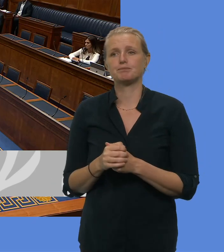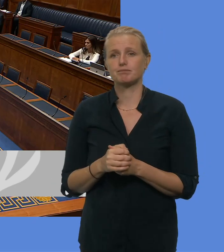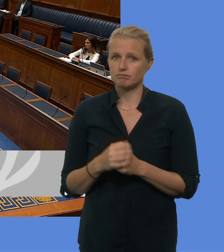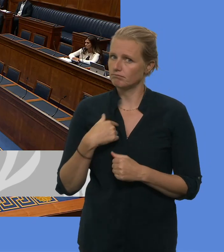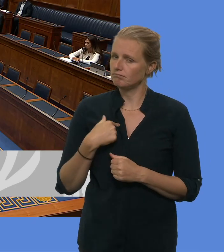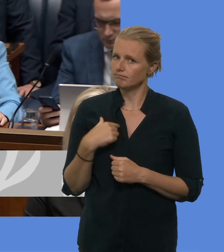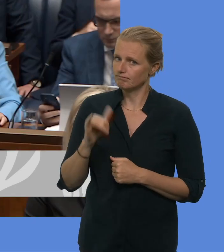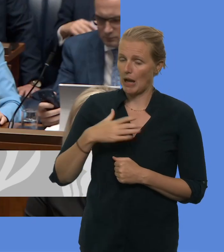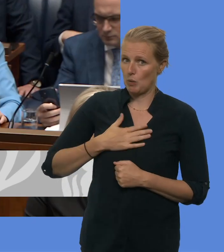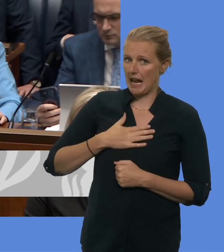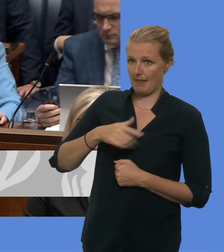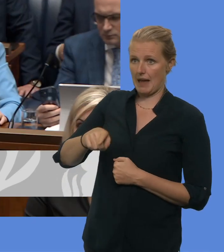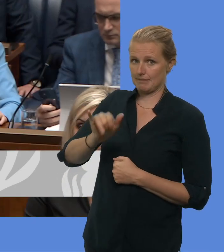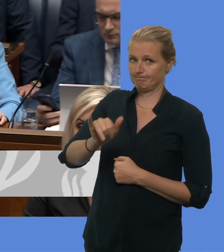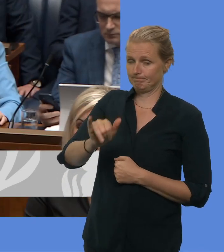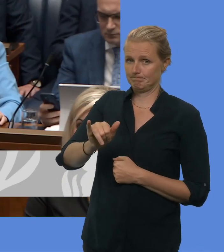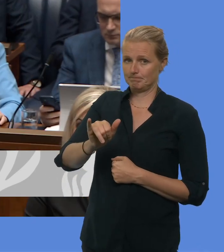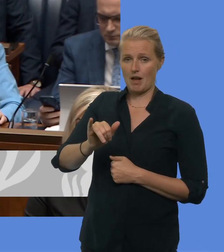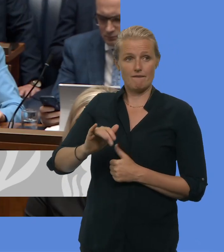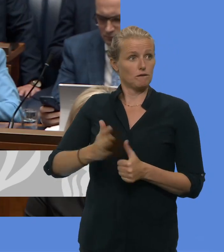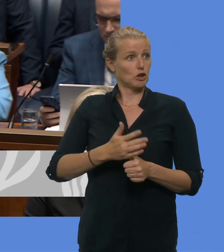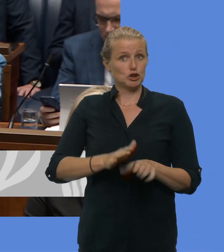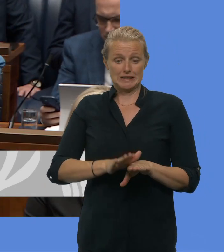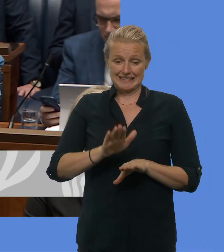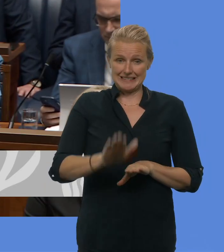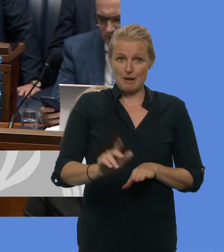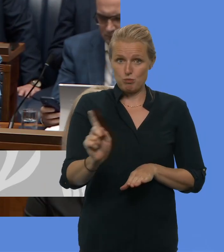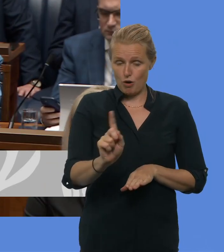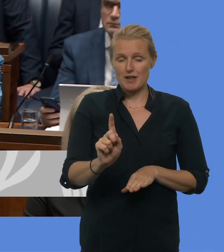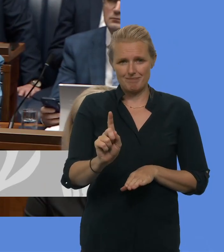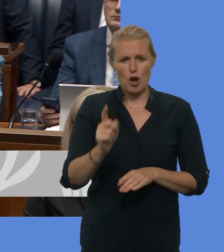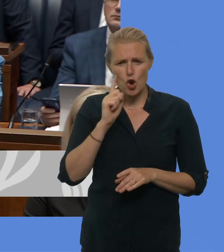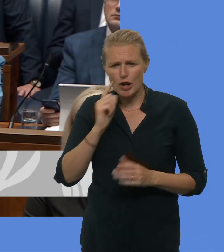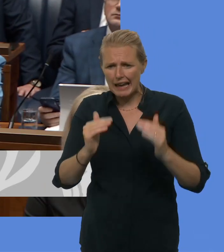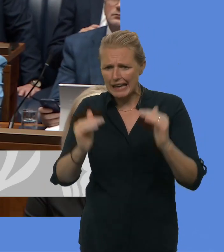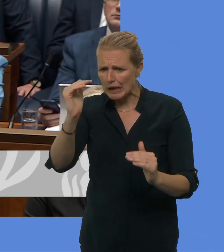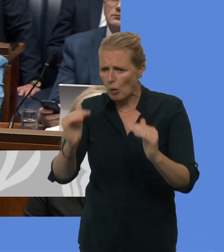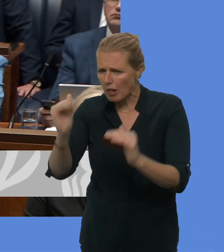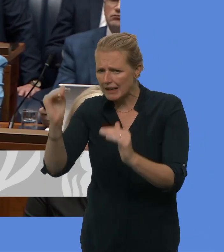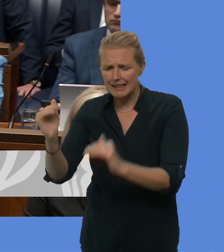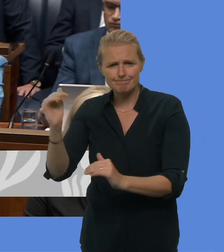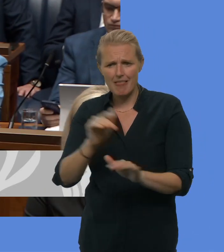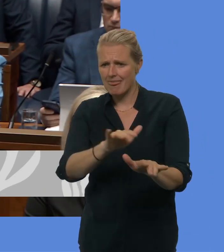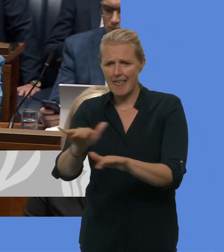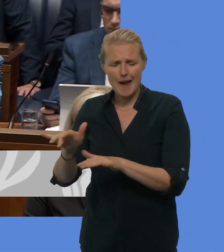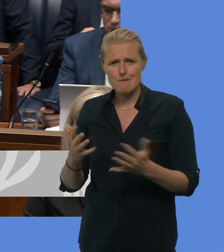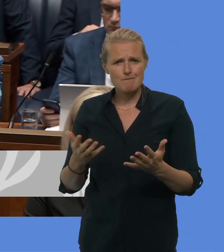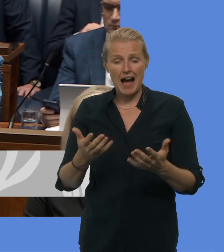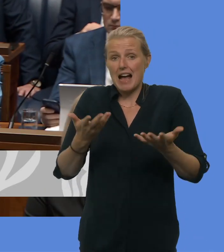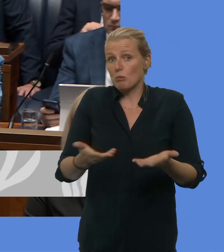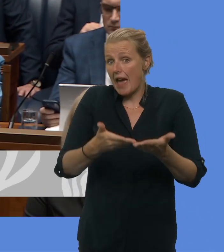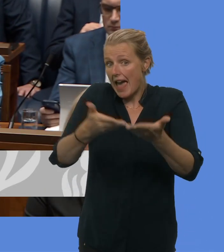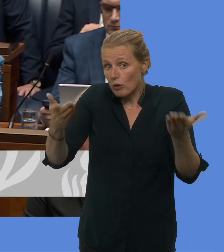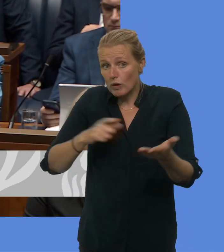would be supportive of. But the starting point in this has to be addressing the inequality that currently exists. And there isn't equity for